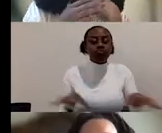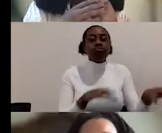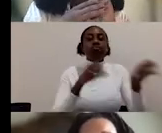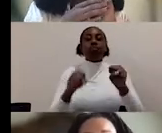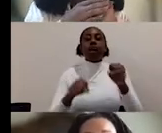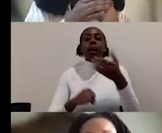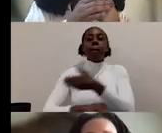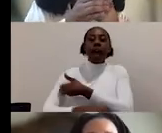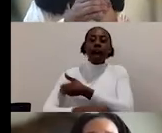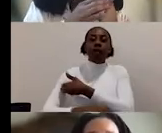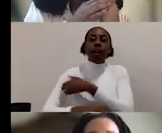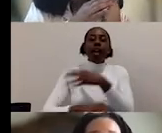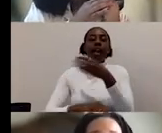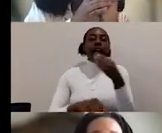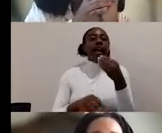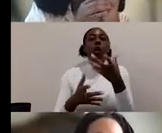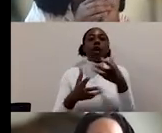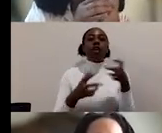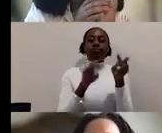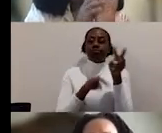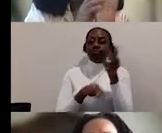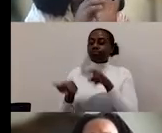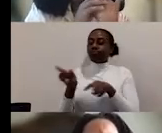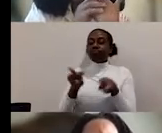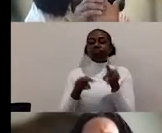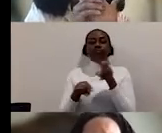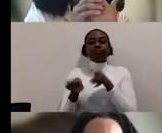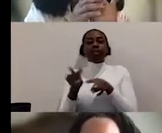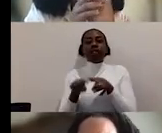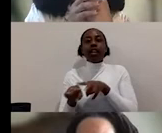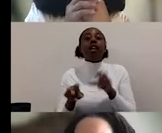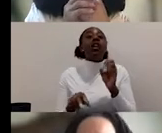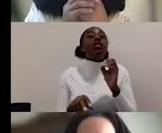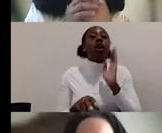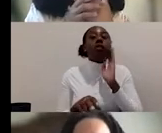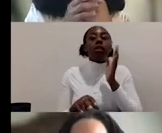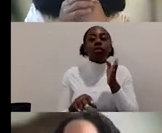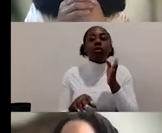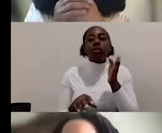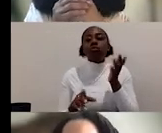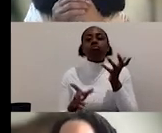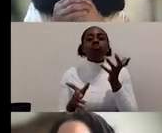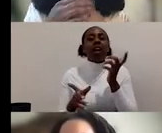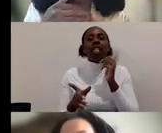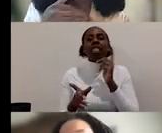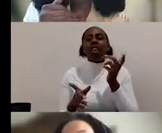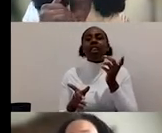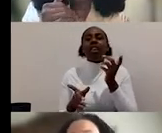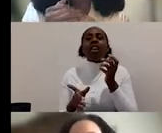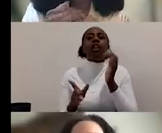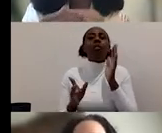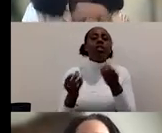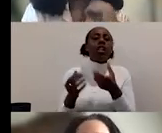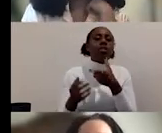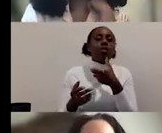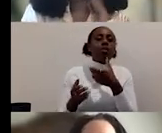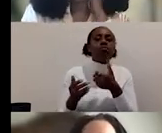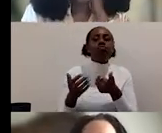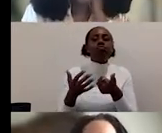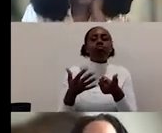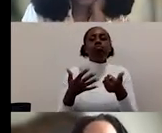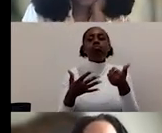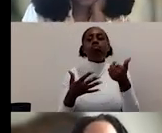apparatus, right? So I think it will give us another, like, who's in the lead now. Let's move to the next